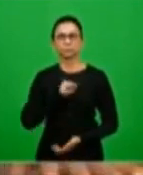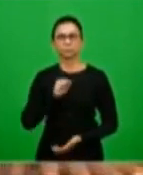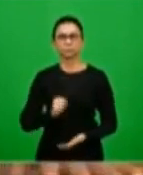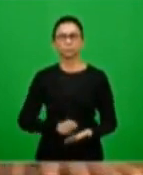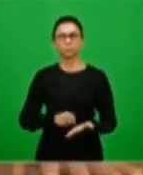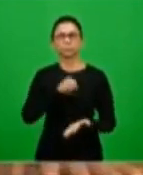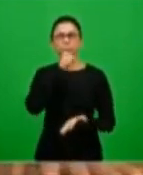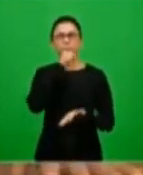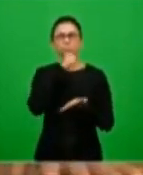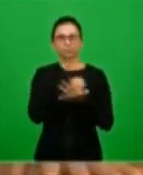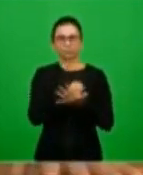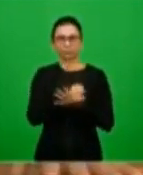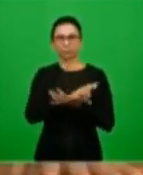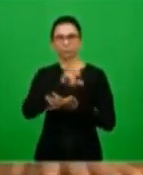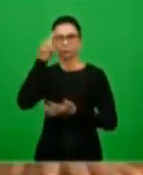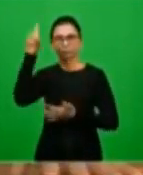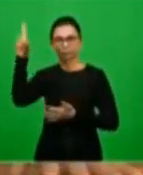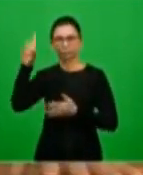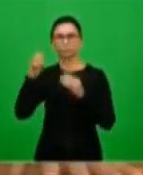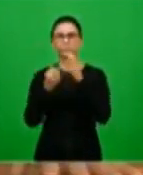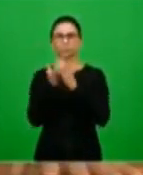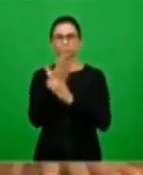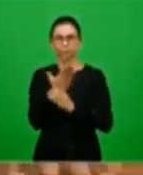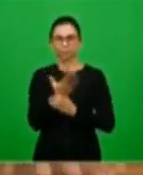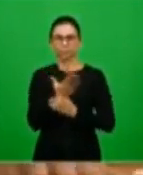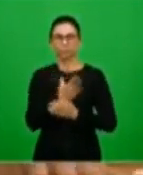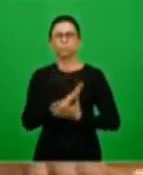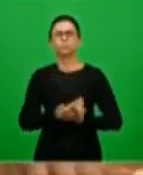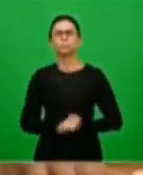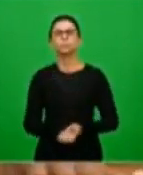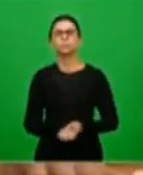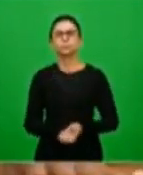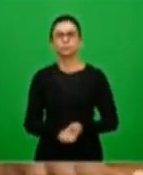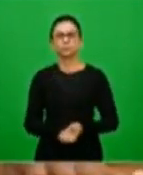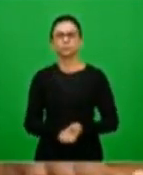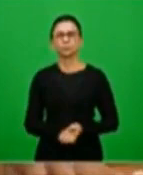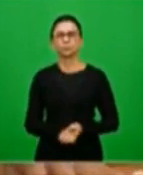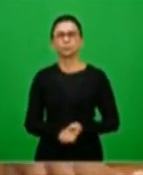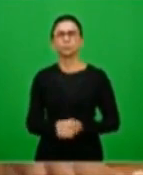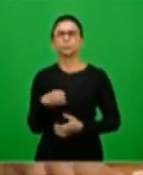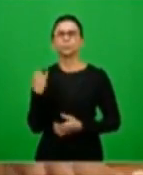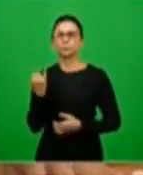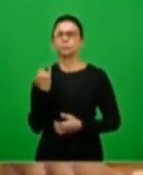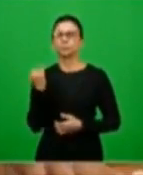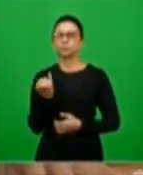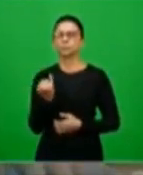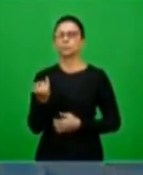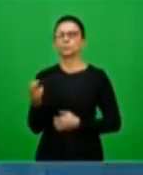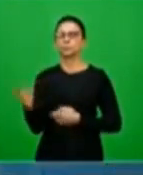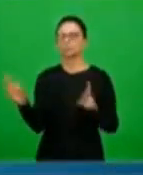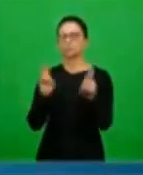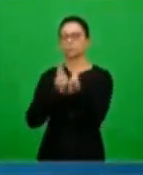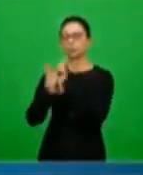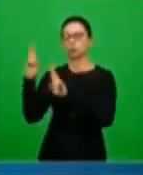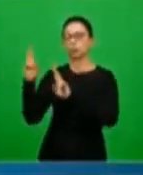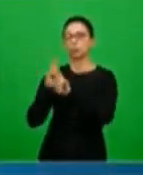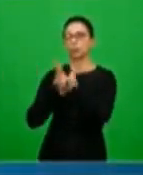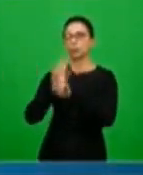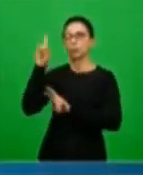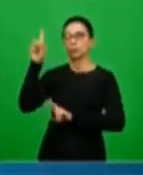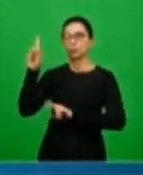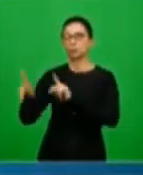He said that the priest of the Old Testament was constituted by God. His role was exactly to do this mediation. And the high